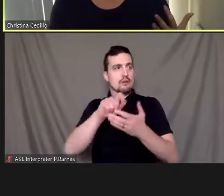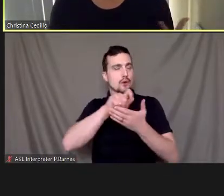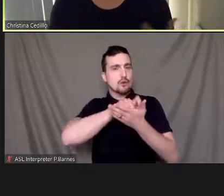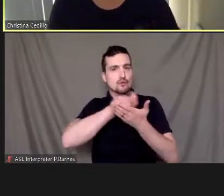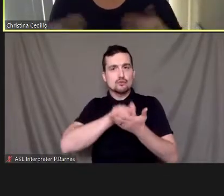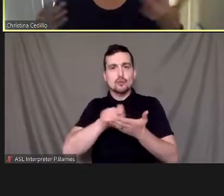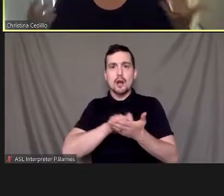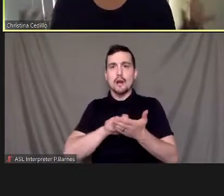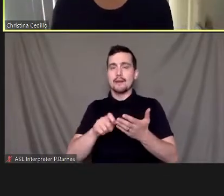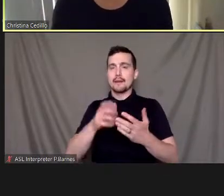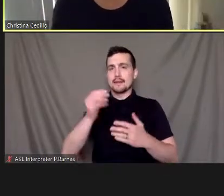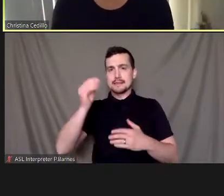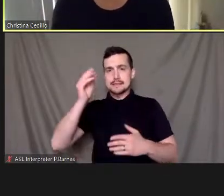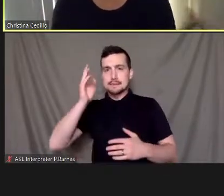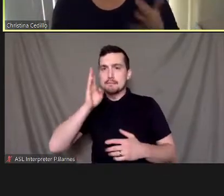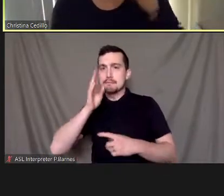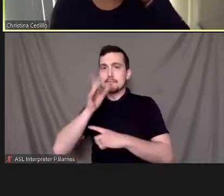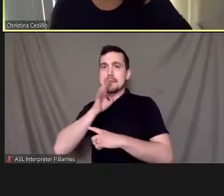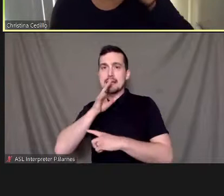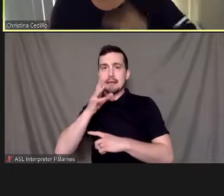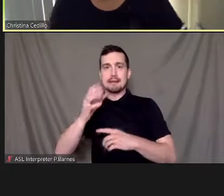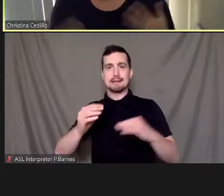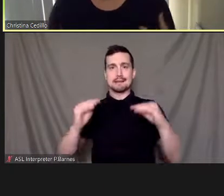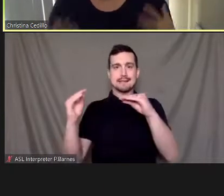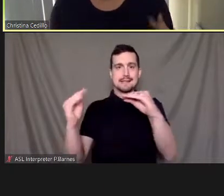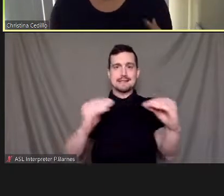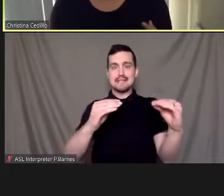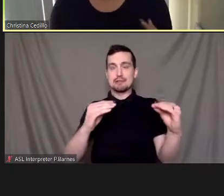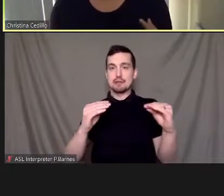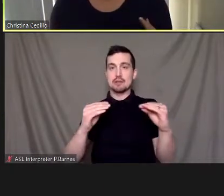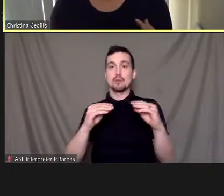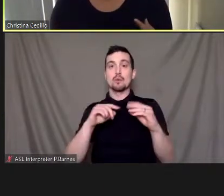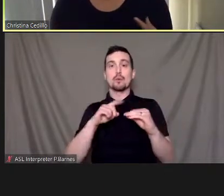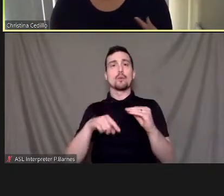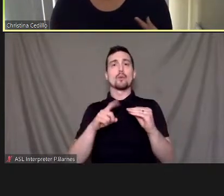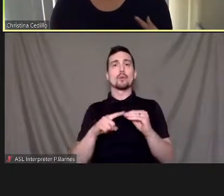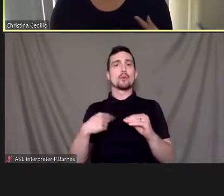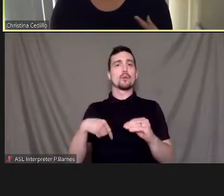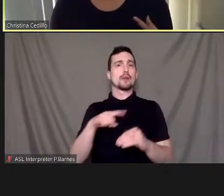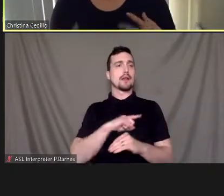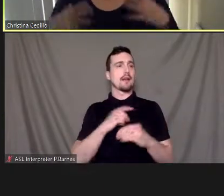of speaking and also teaching when we have